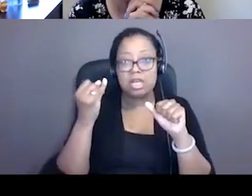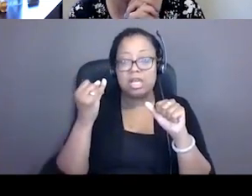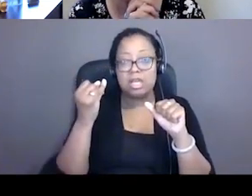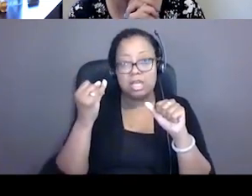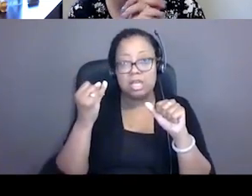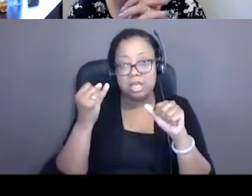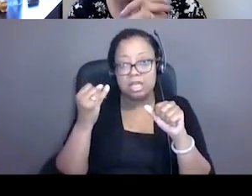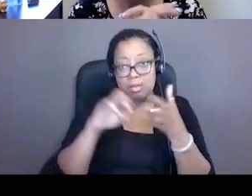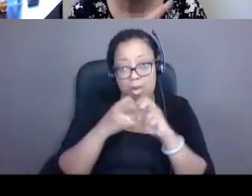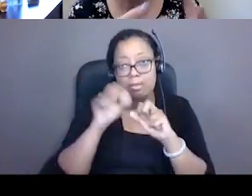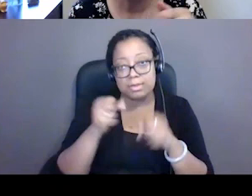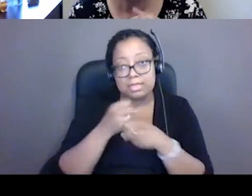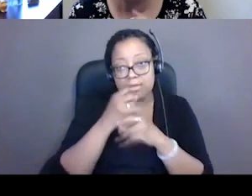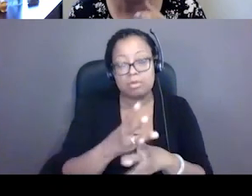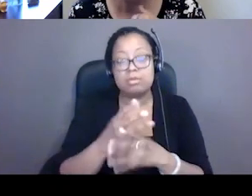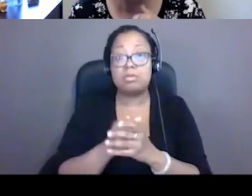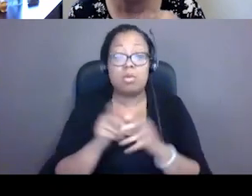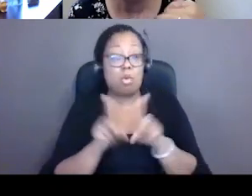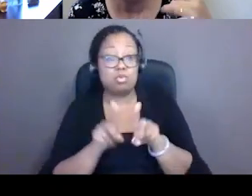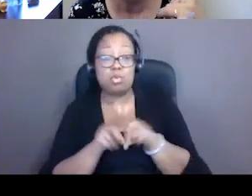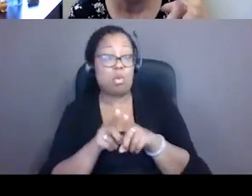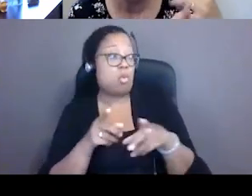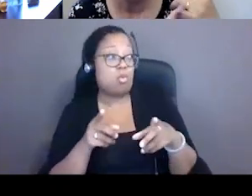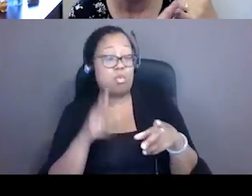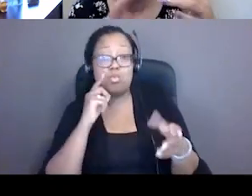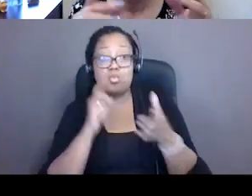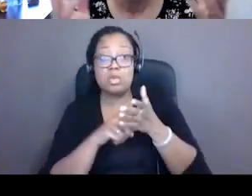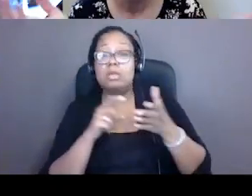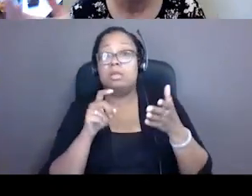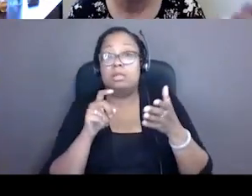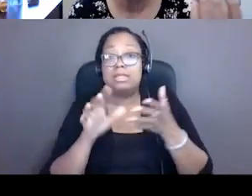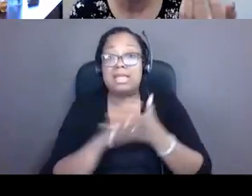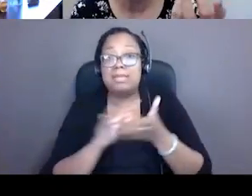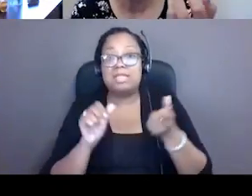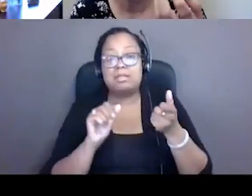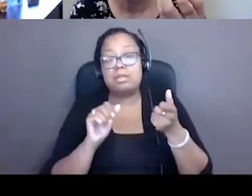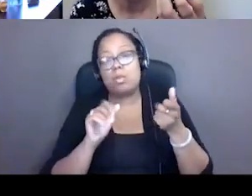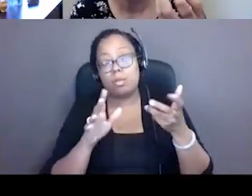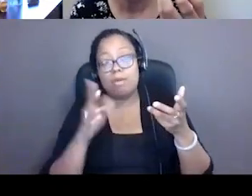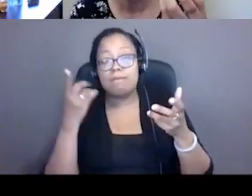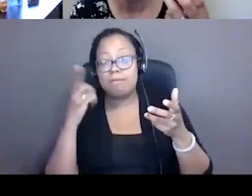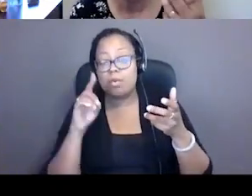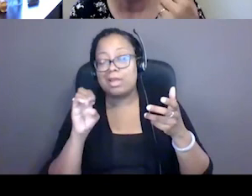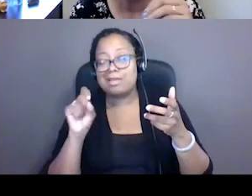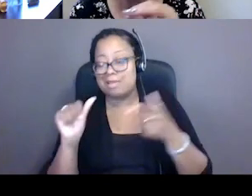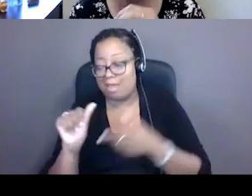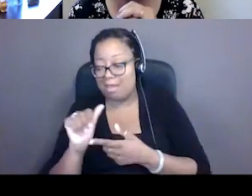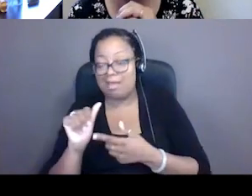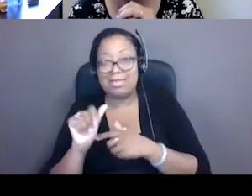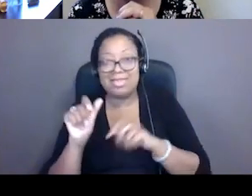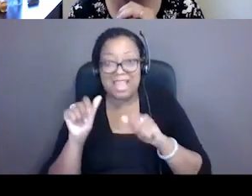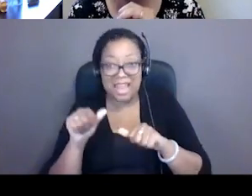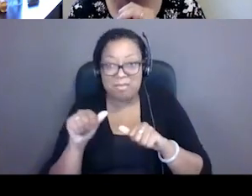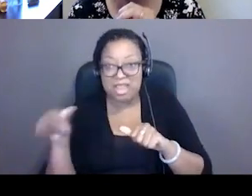potentially cause. We're also looking at damage. Like if you're talking about emotional support animals and that they could be other than dogs